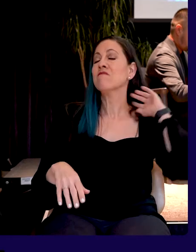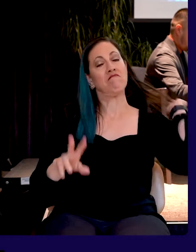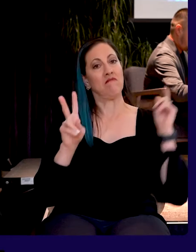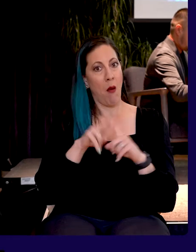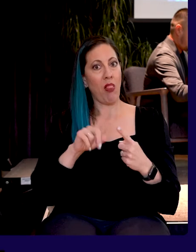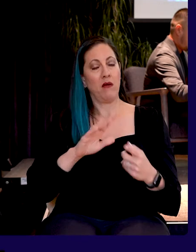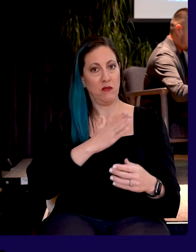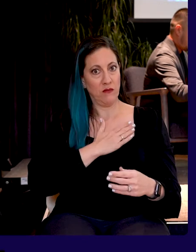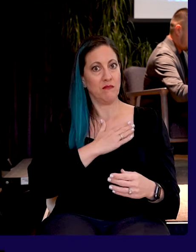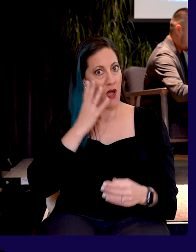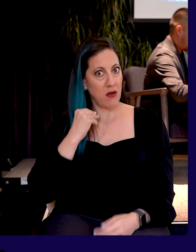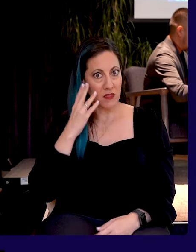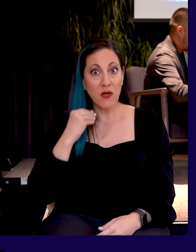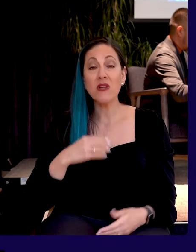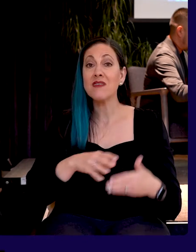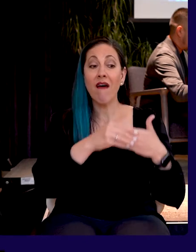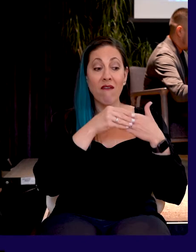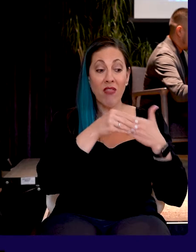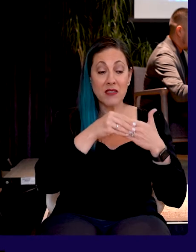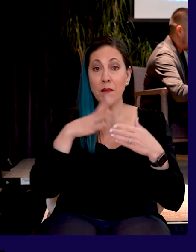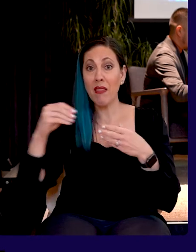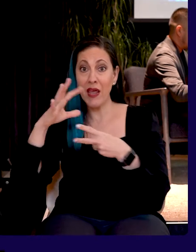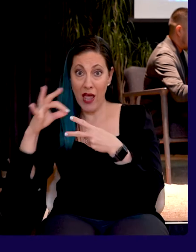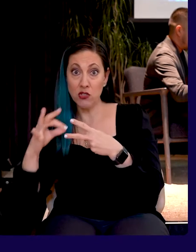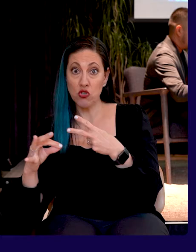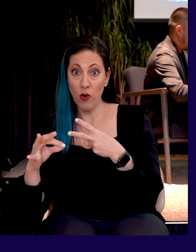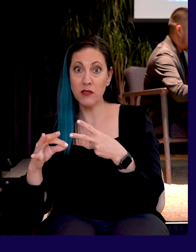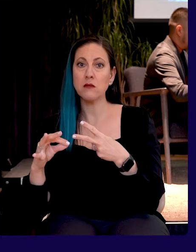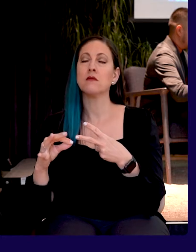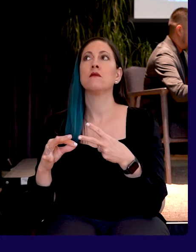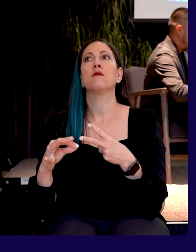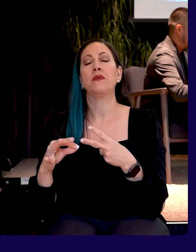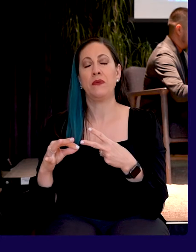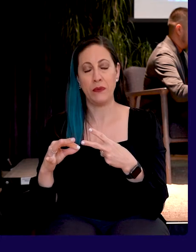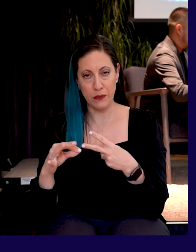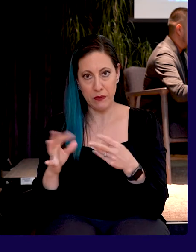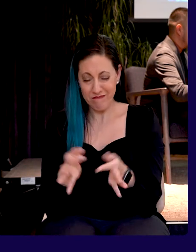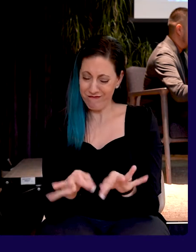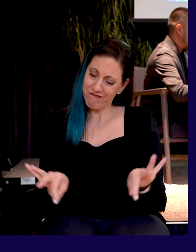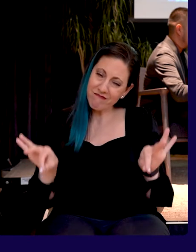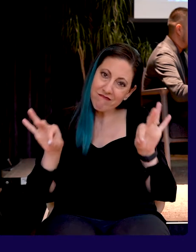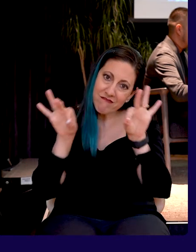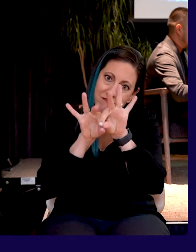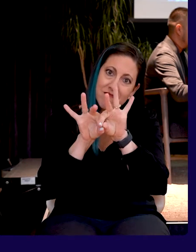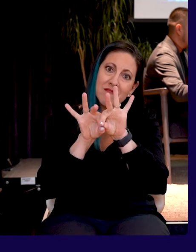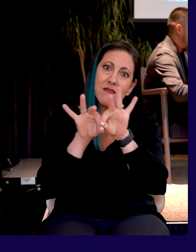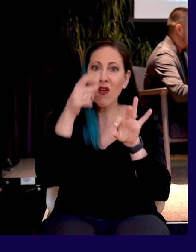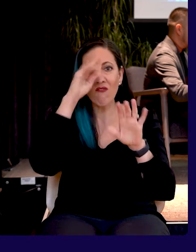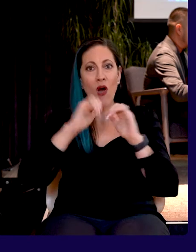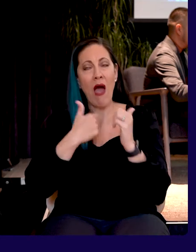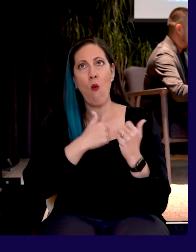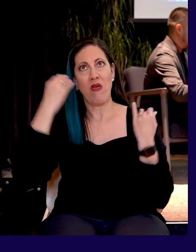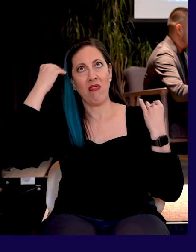earlier, but flexibility and choice is something that is central to, kind of how we